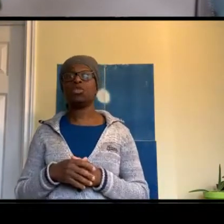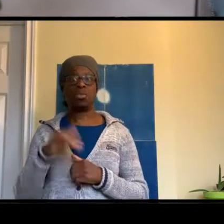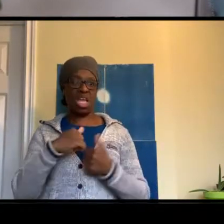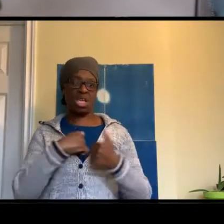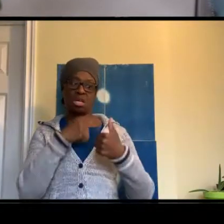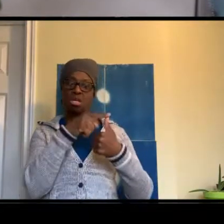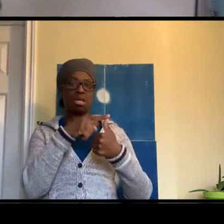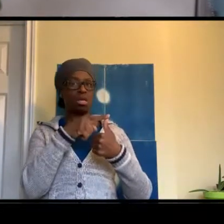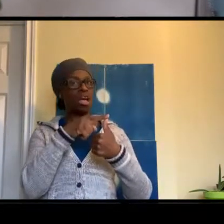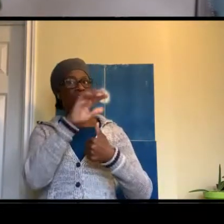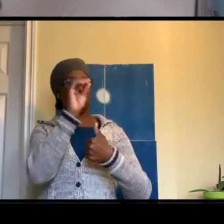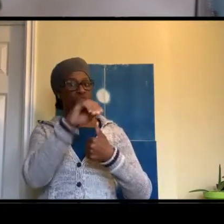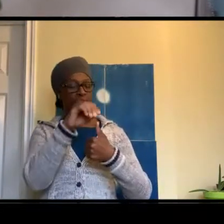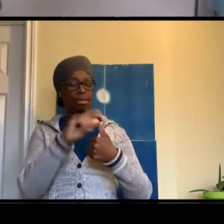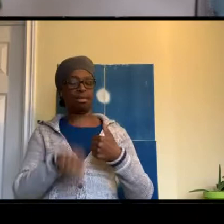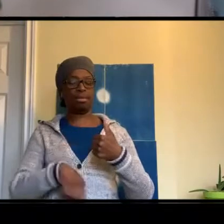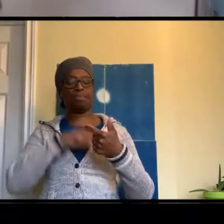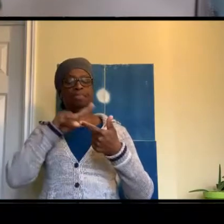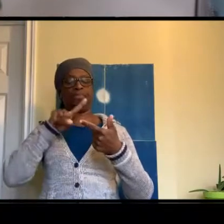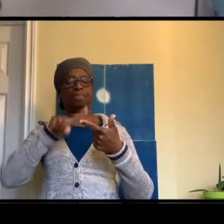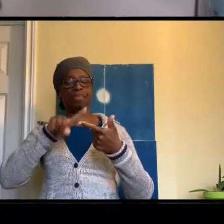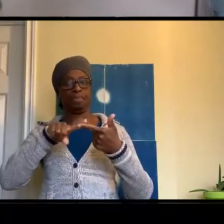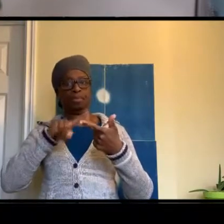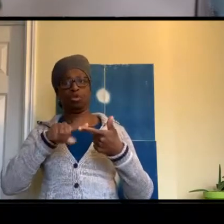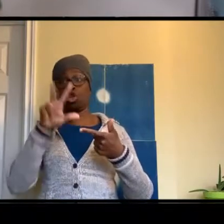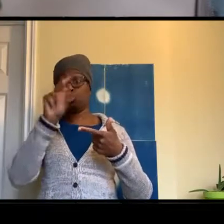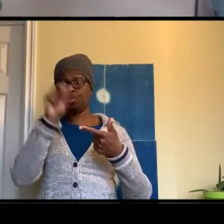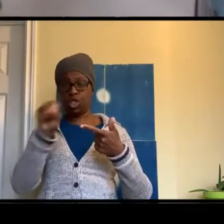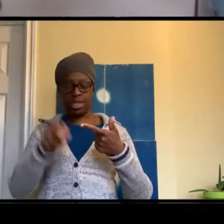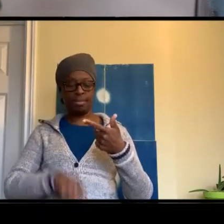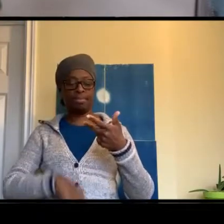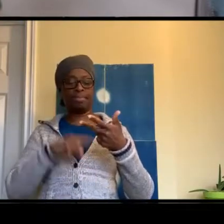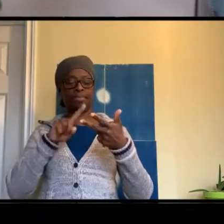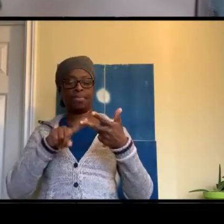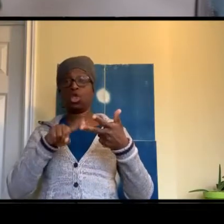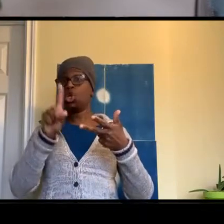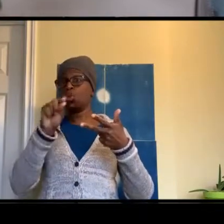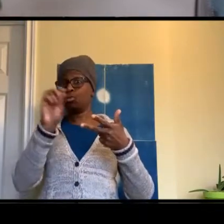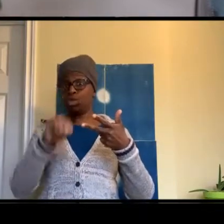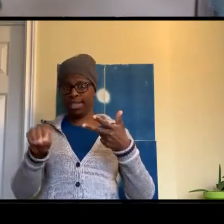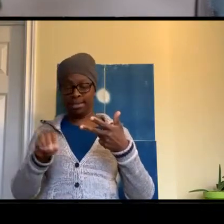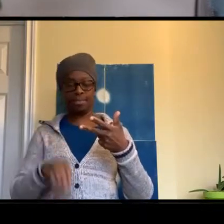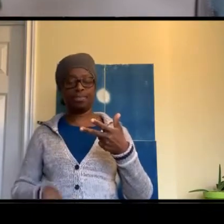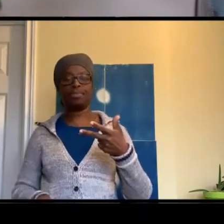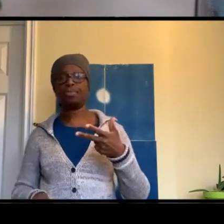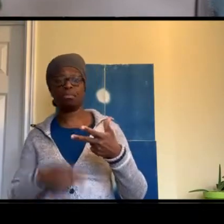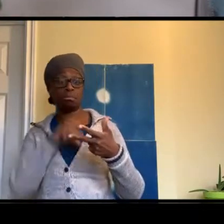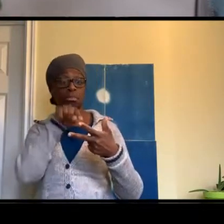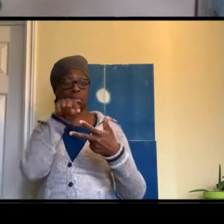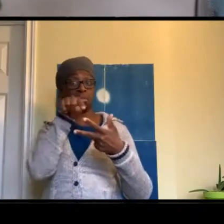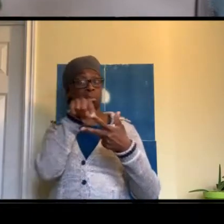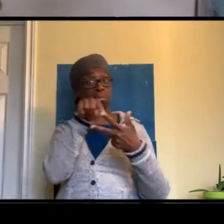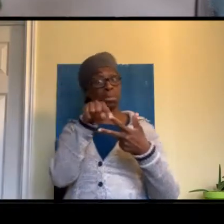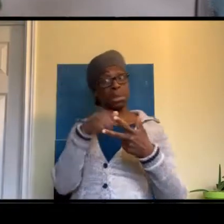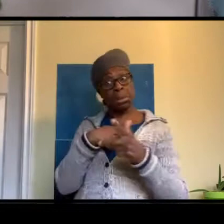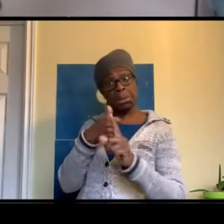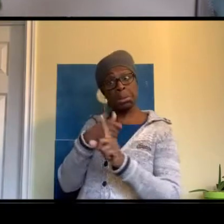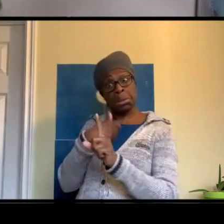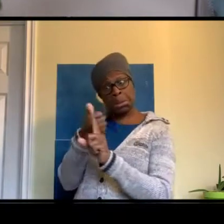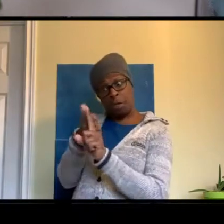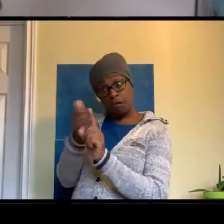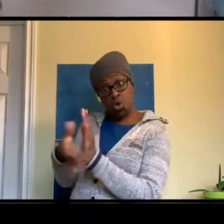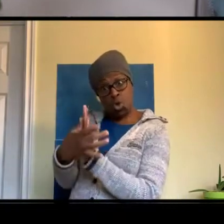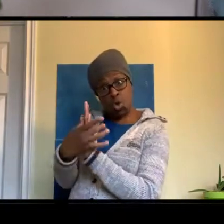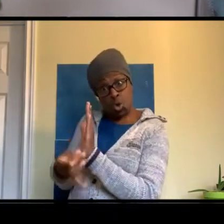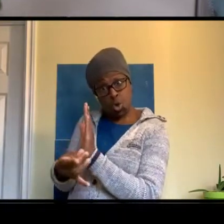is 2 out of 2. So for a total, that's out of 10. So like we said, half of your score comes from your